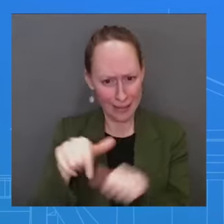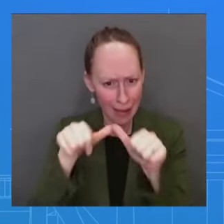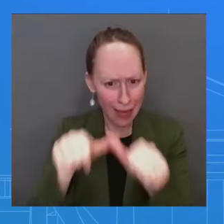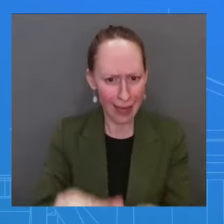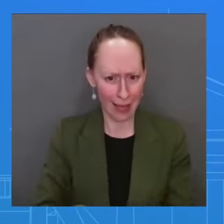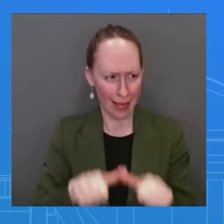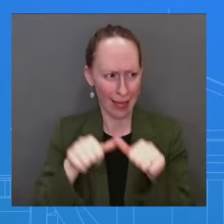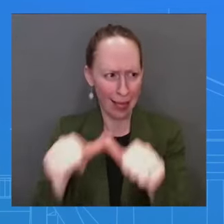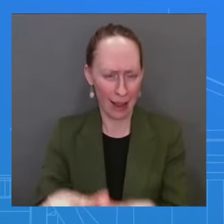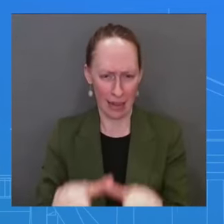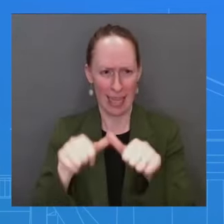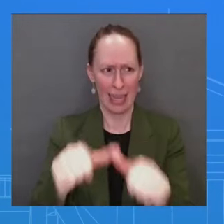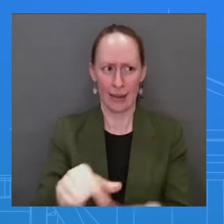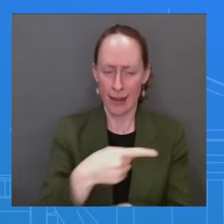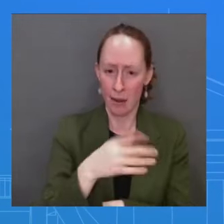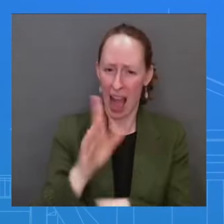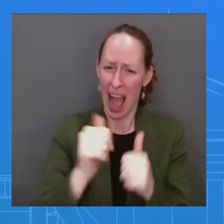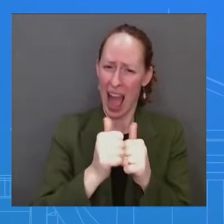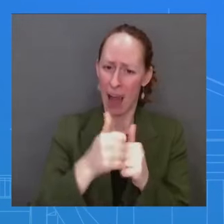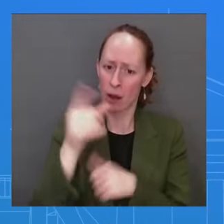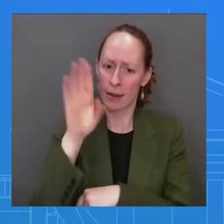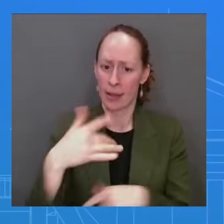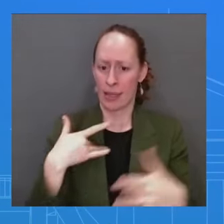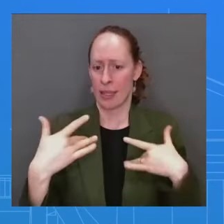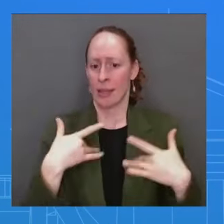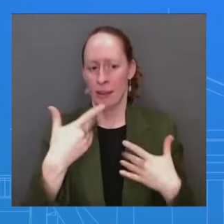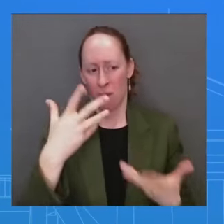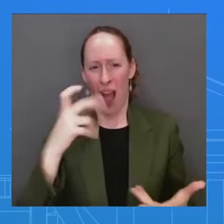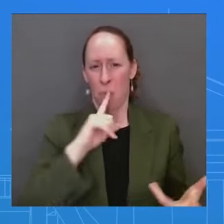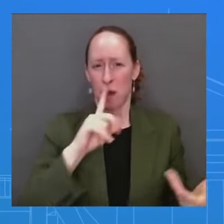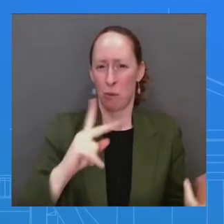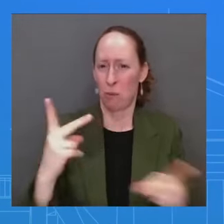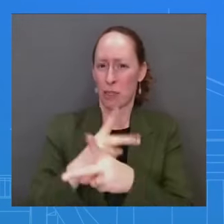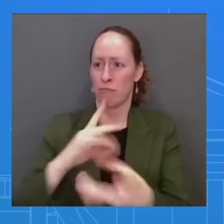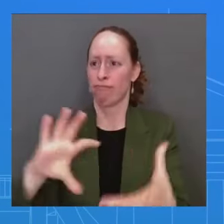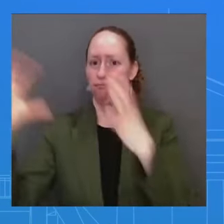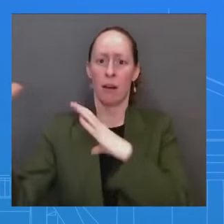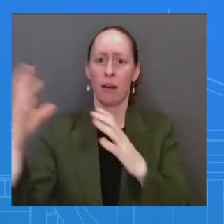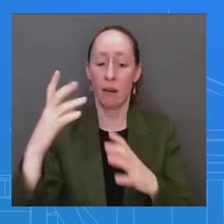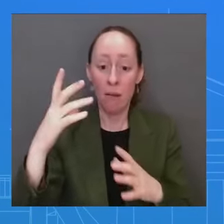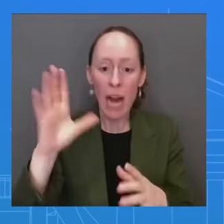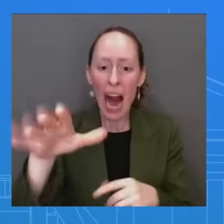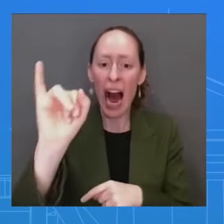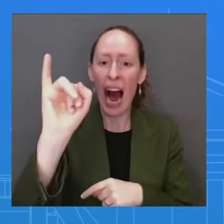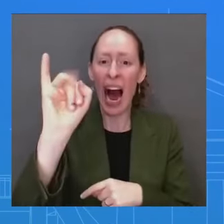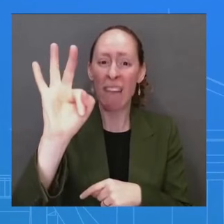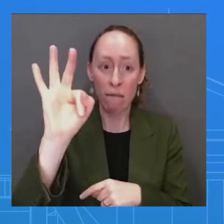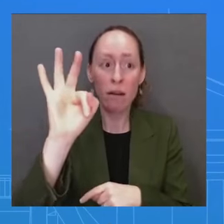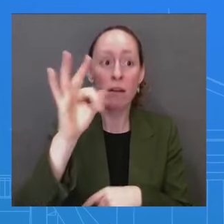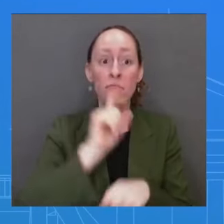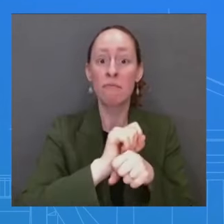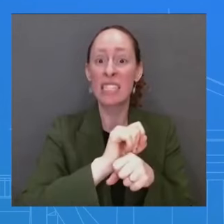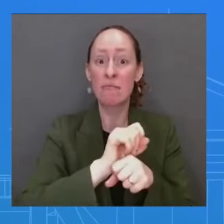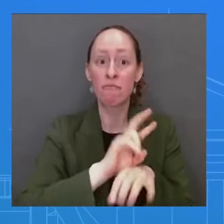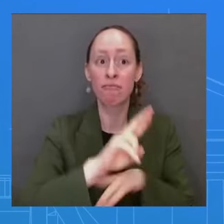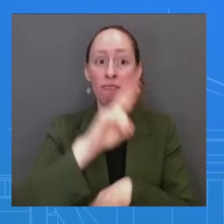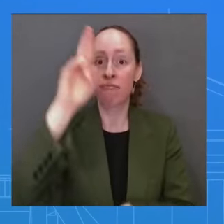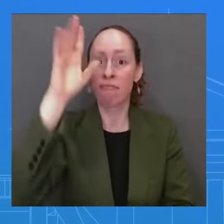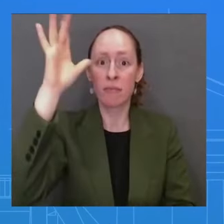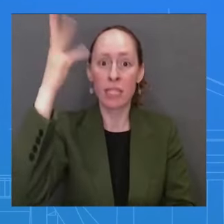widening. Would strikes potentially escalate, widen the conflict? And also, given the nature of the